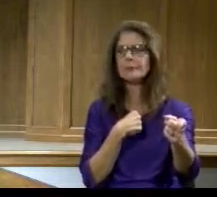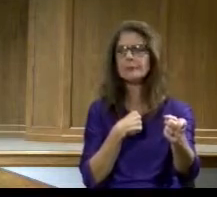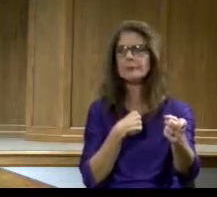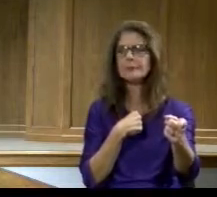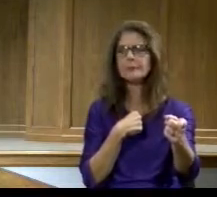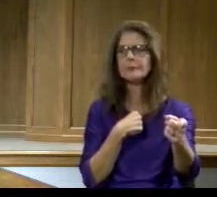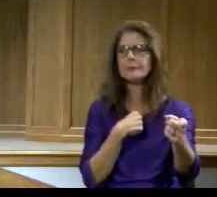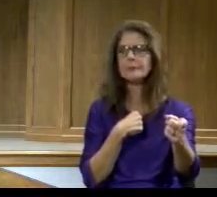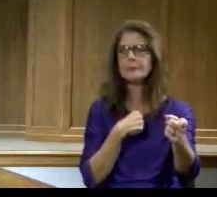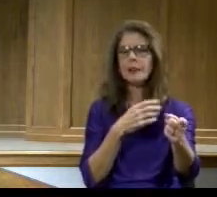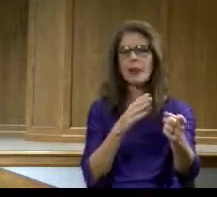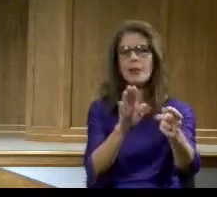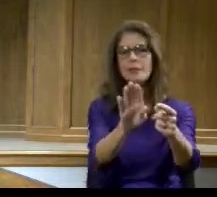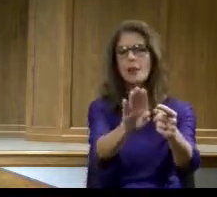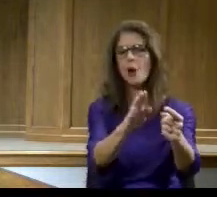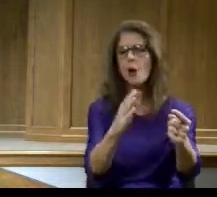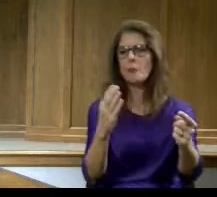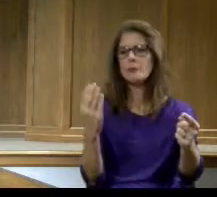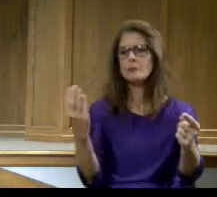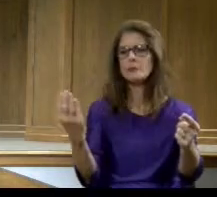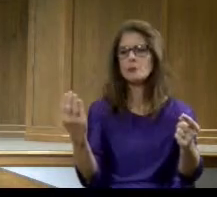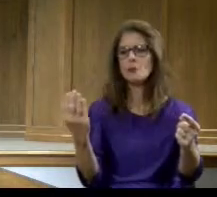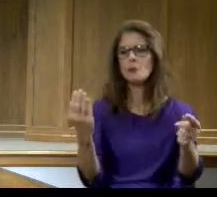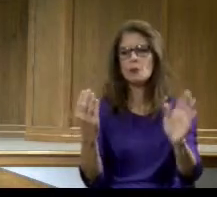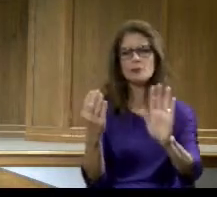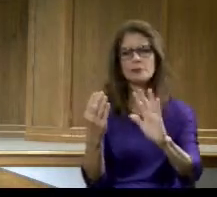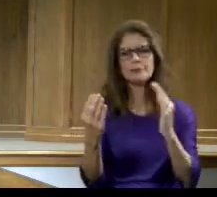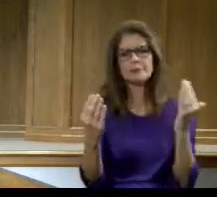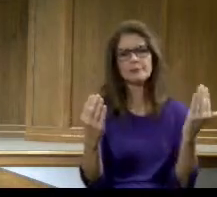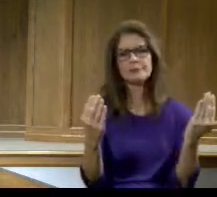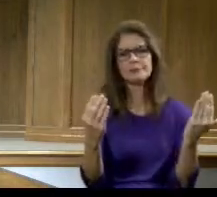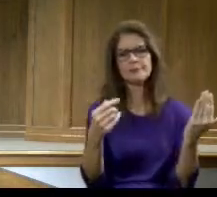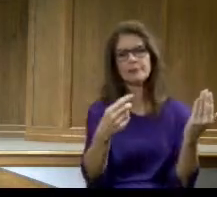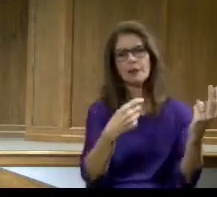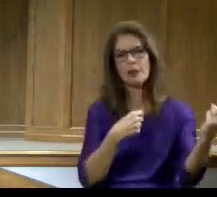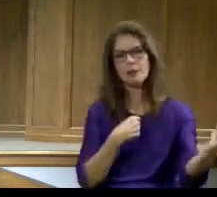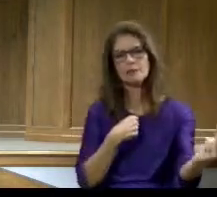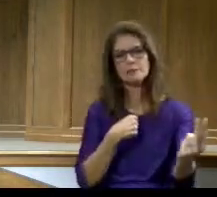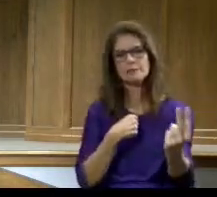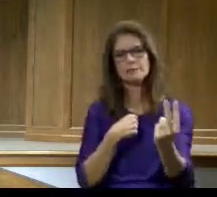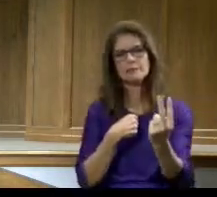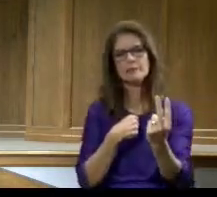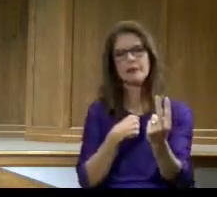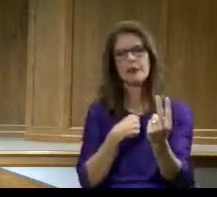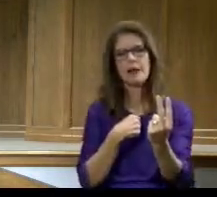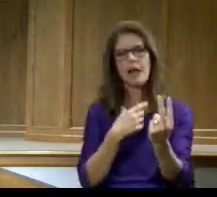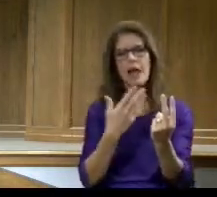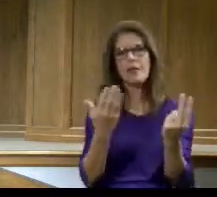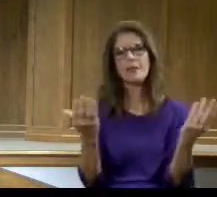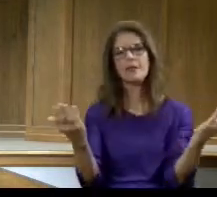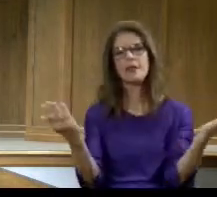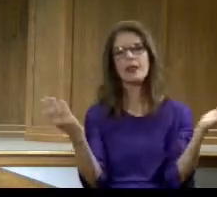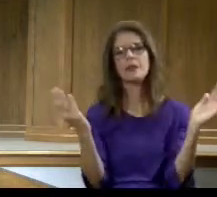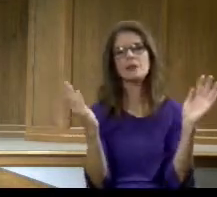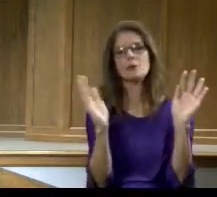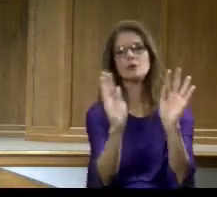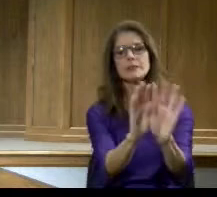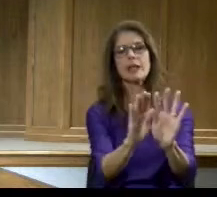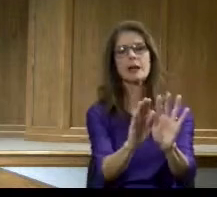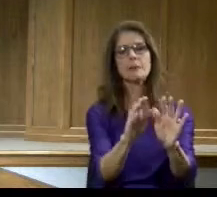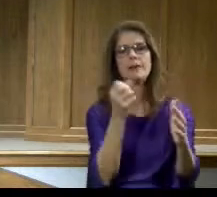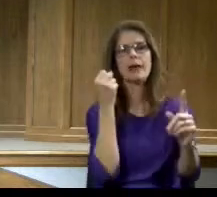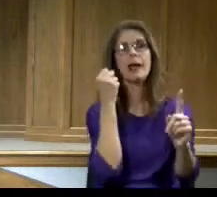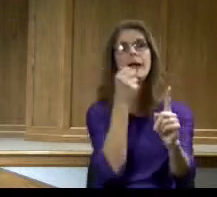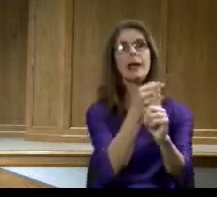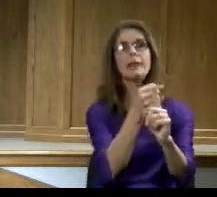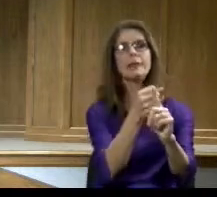them, and then they start laughing at something, and then they let those doors slam on that little girl, and it